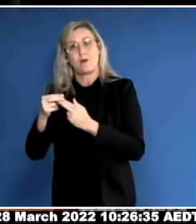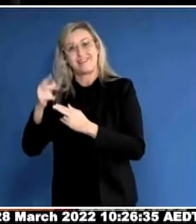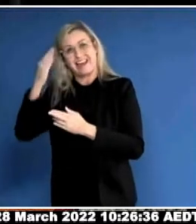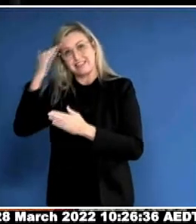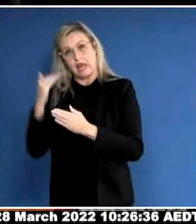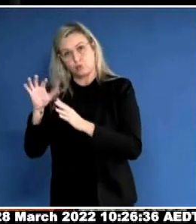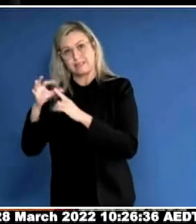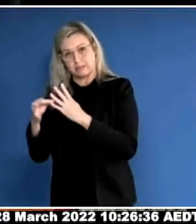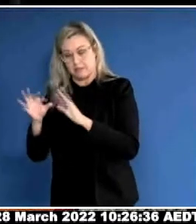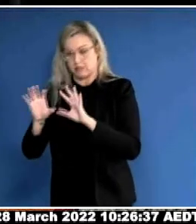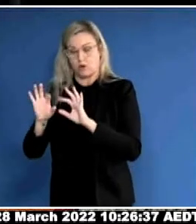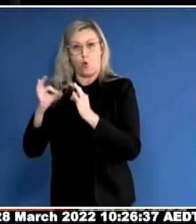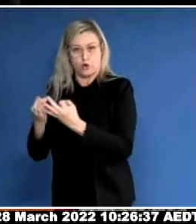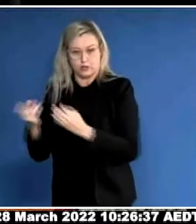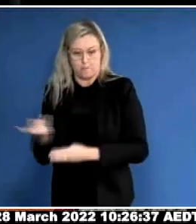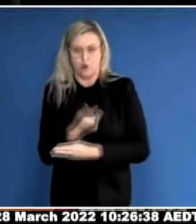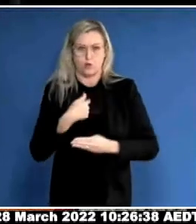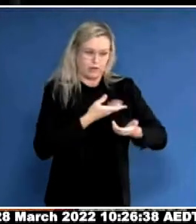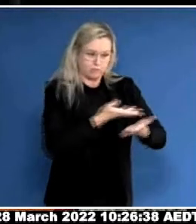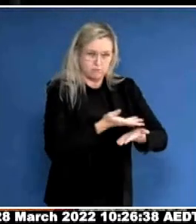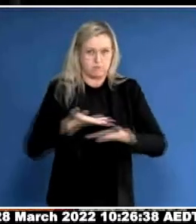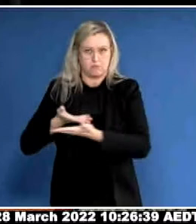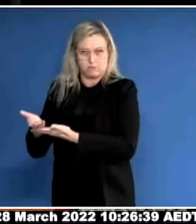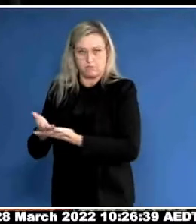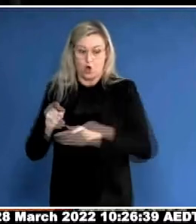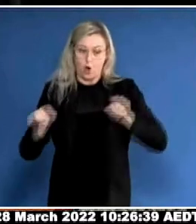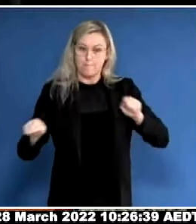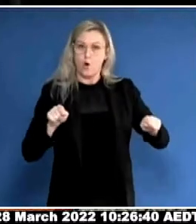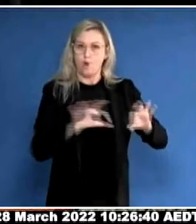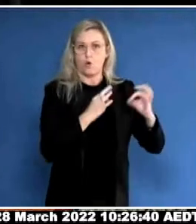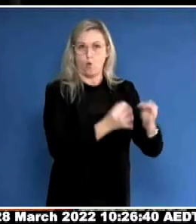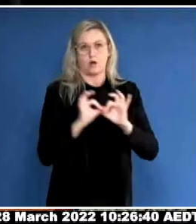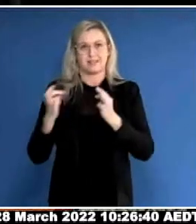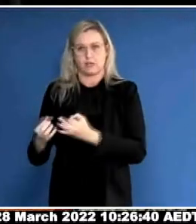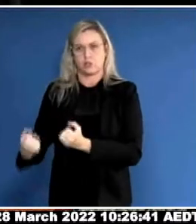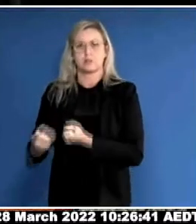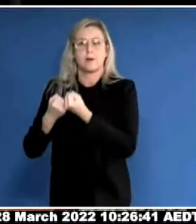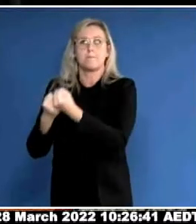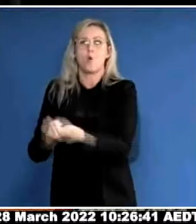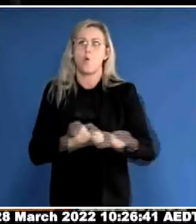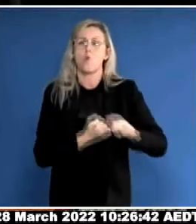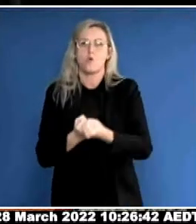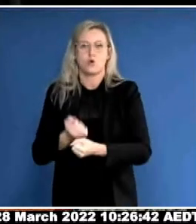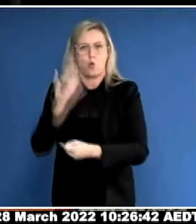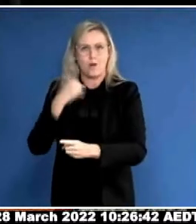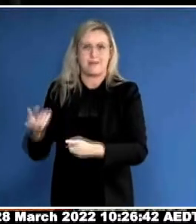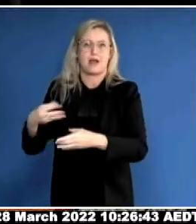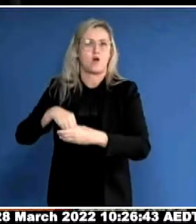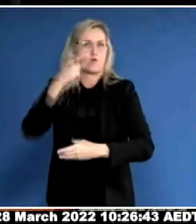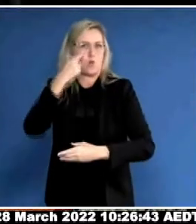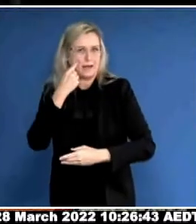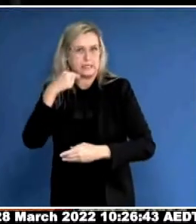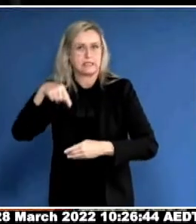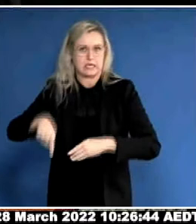hearing. WIDA and WILD have supported many of the women participating in this hearing. And on Thursday,